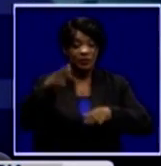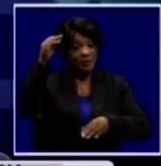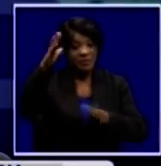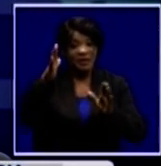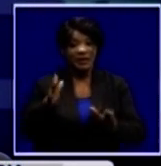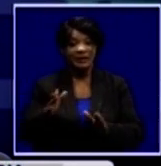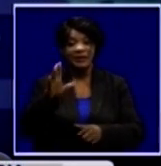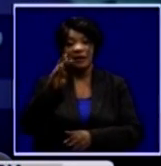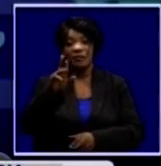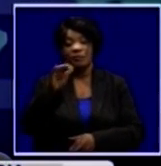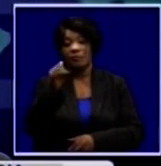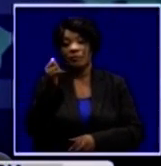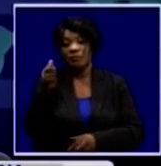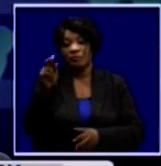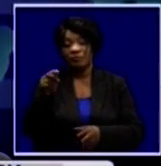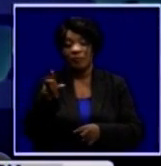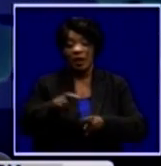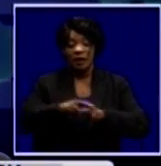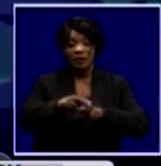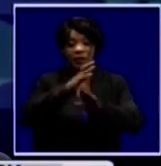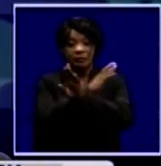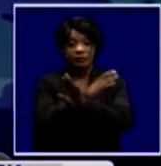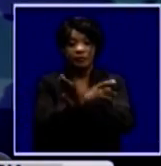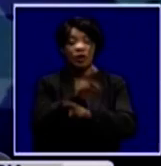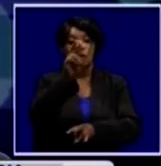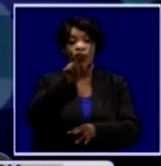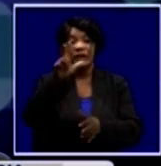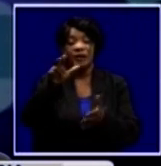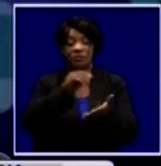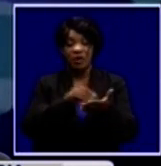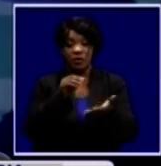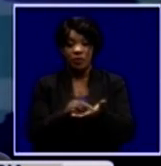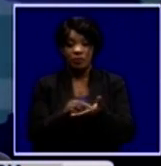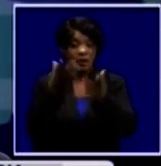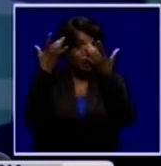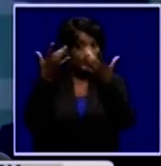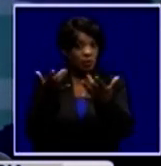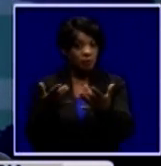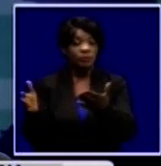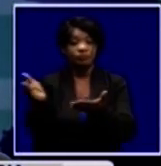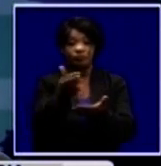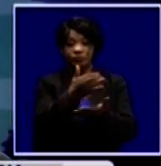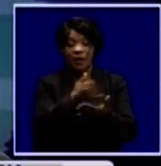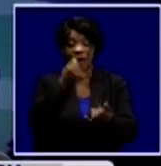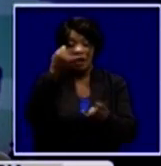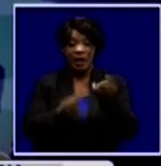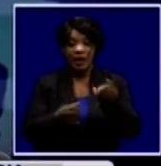Mushimba says Zambia Railways projects to collect over 23 million United States dollars by the end